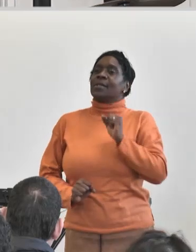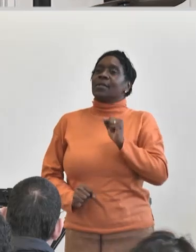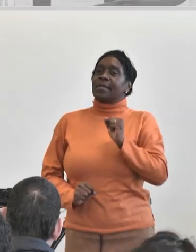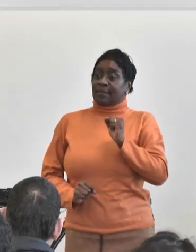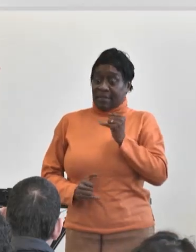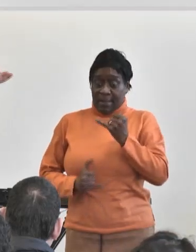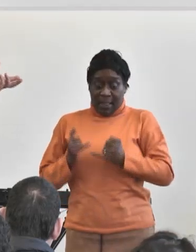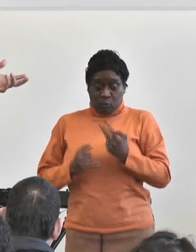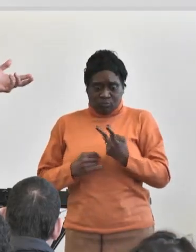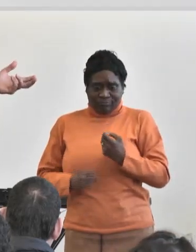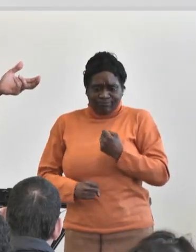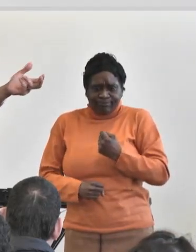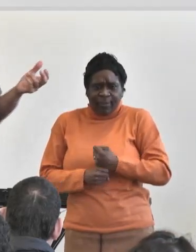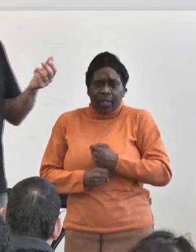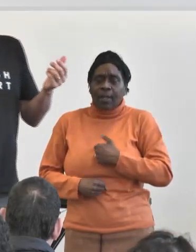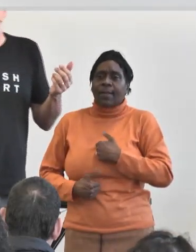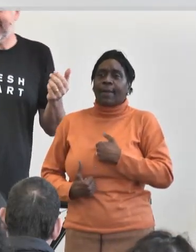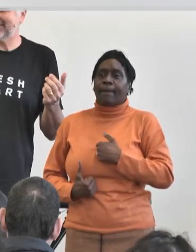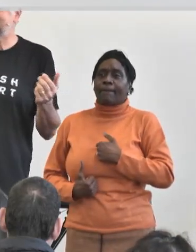Over the last 2 years,